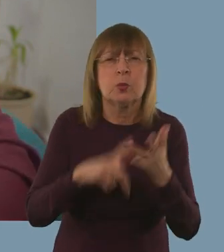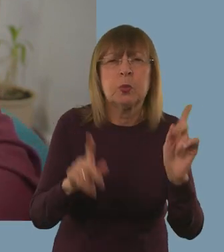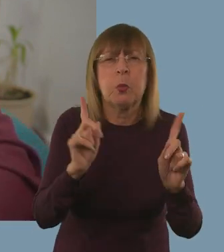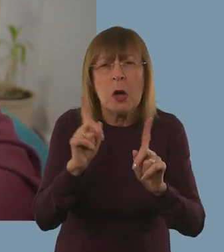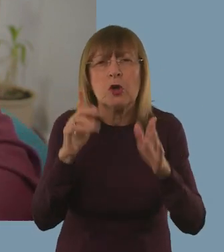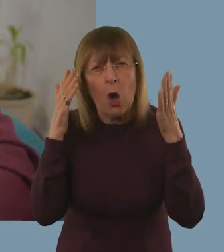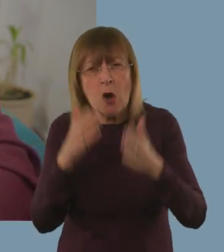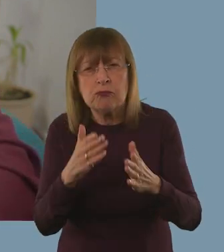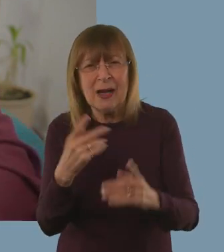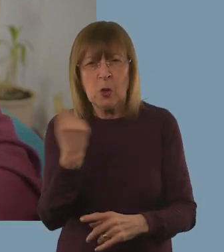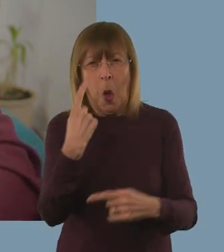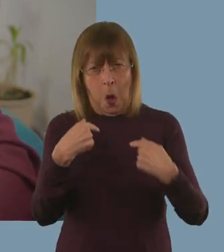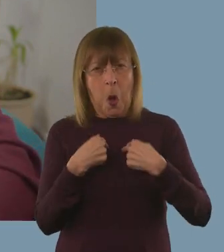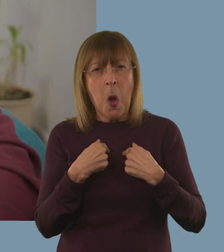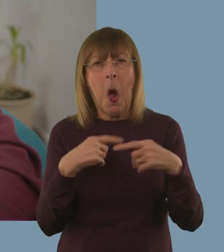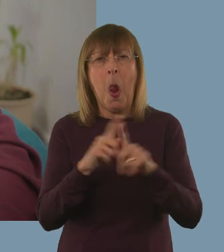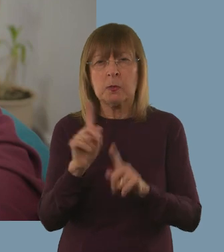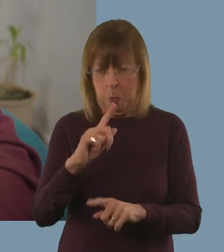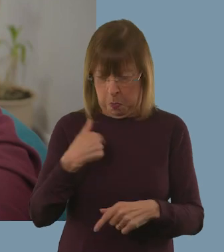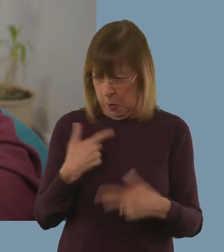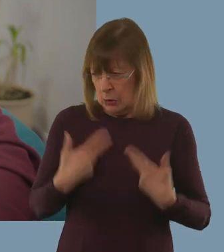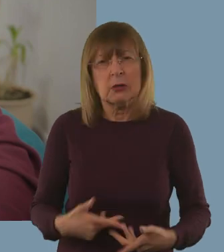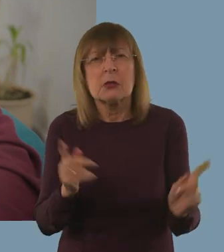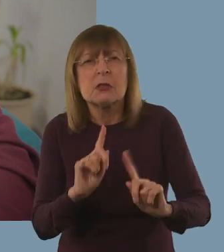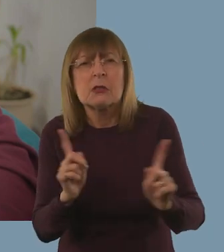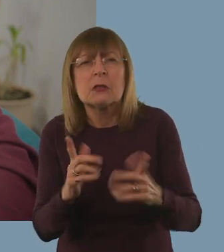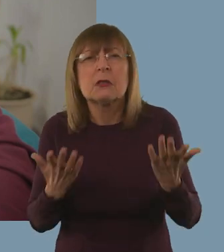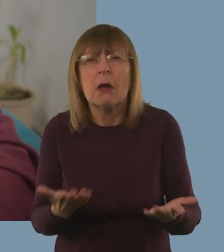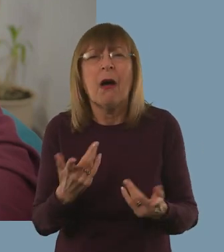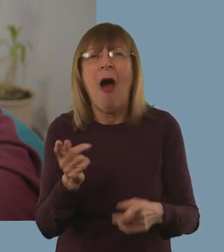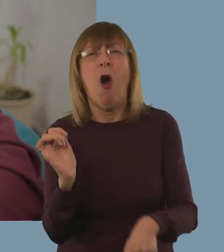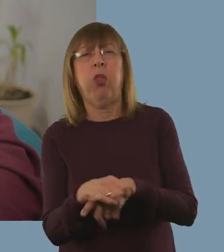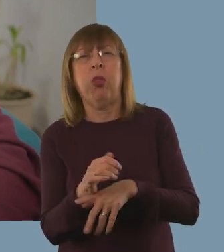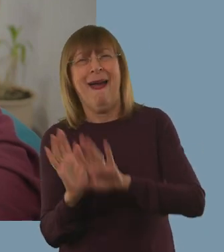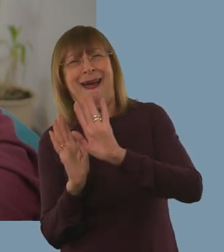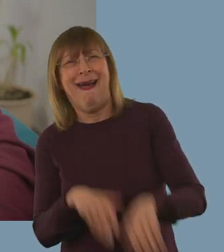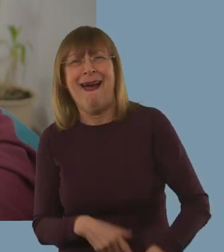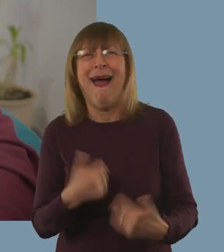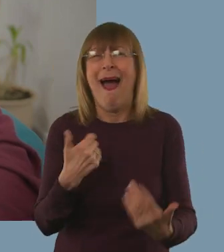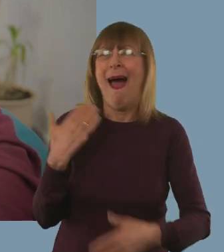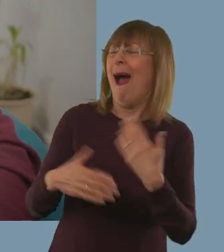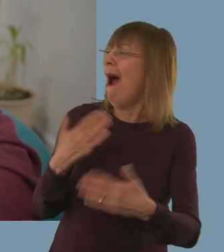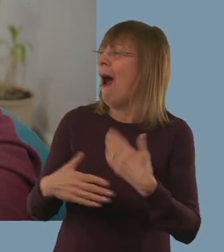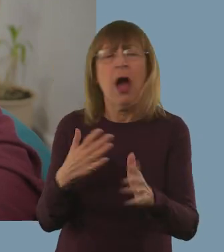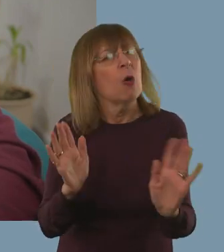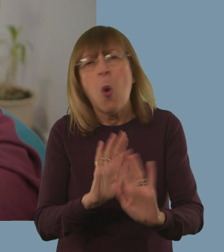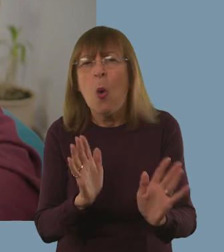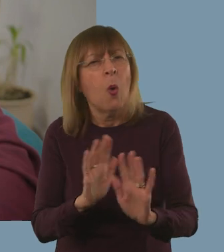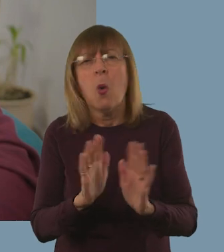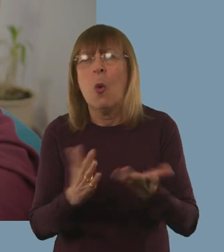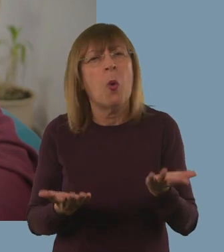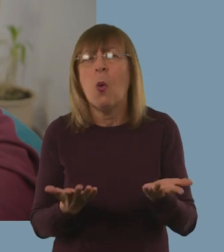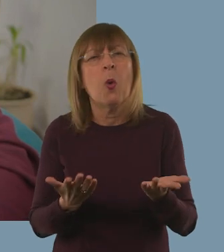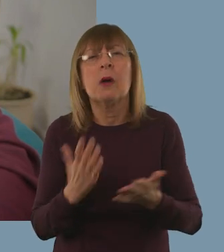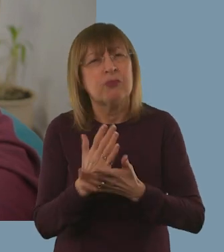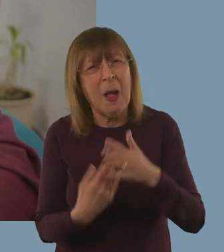need to now concentrate on who you are and what you're about. It's not dismissive in any way, because this is